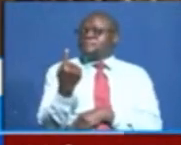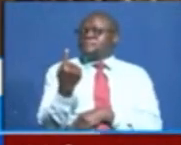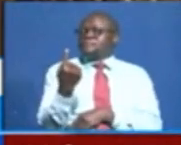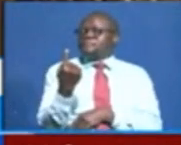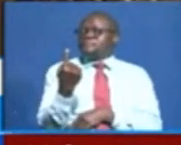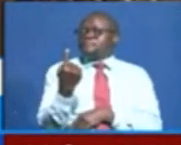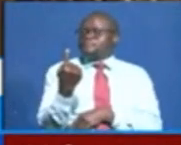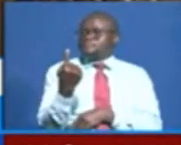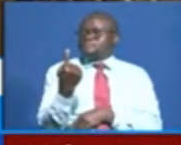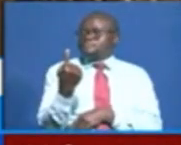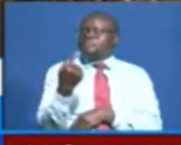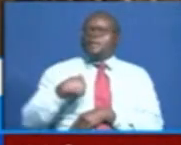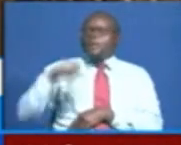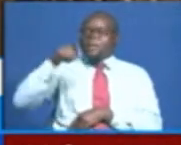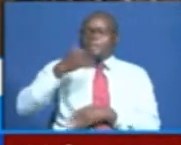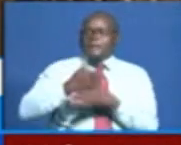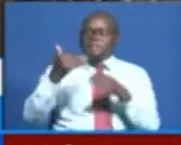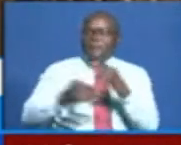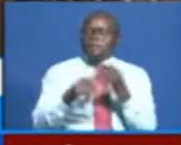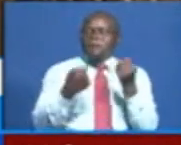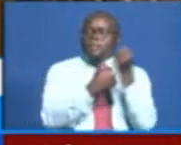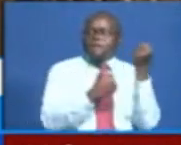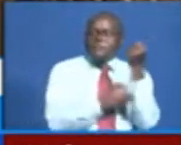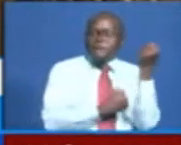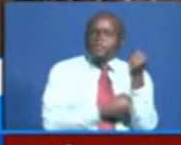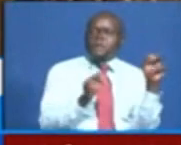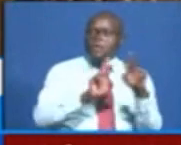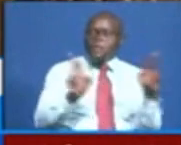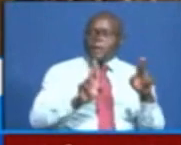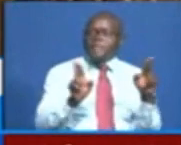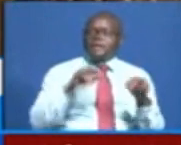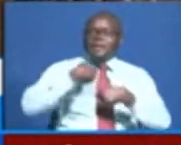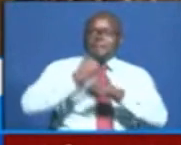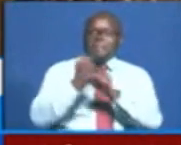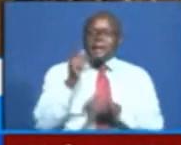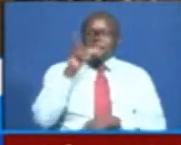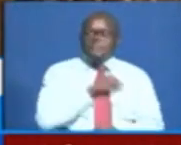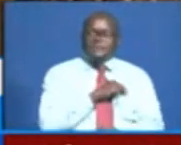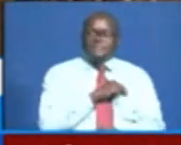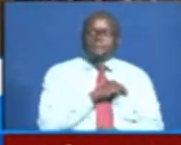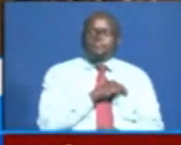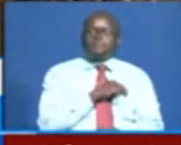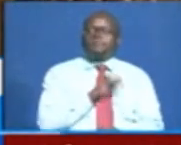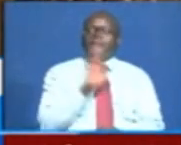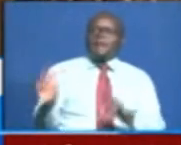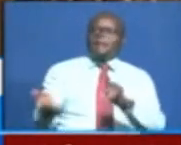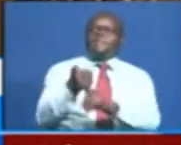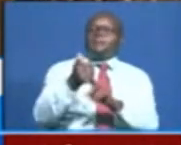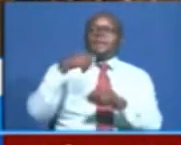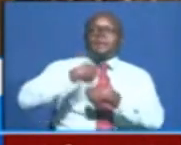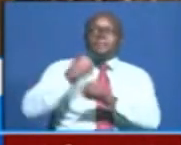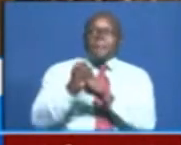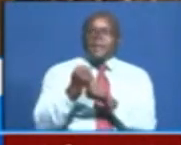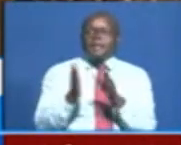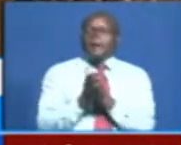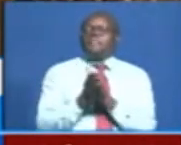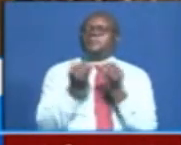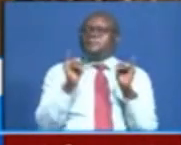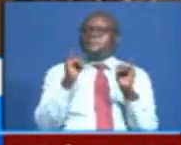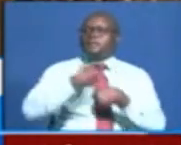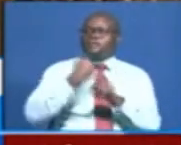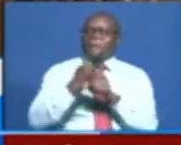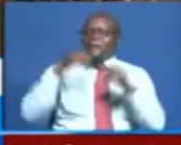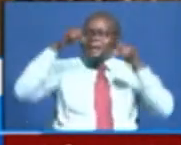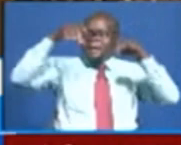on our laurels. We must build on the foundation already created. Achievements bid and strive to make devolution work